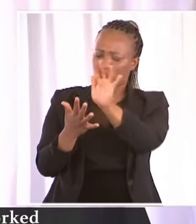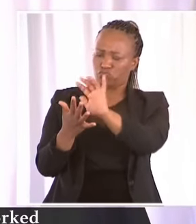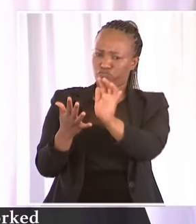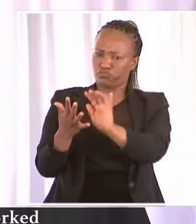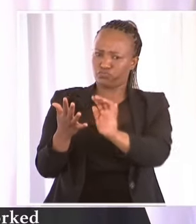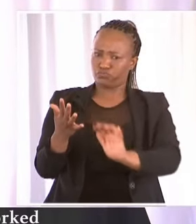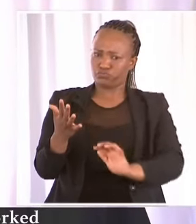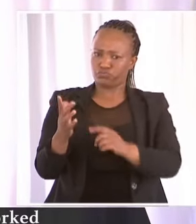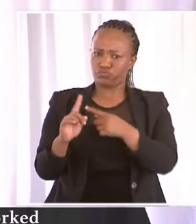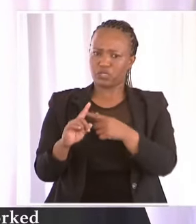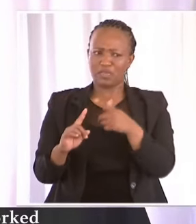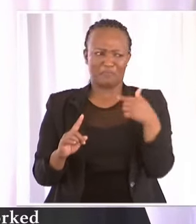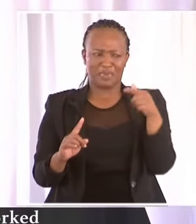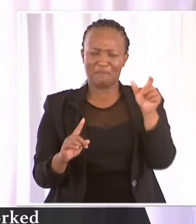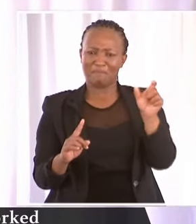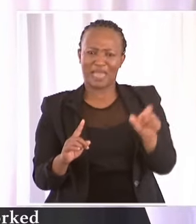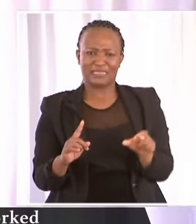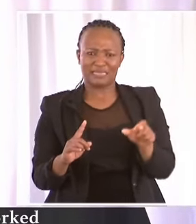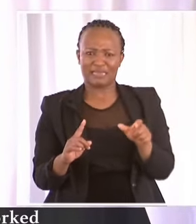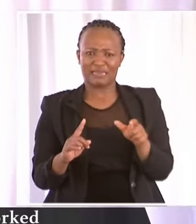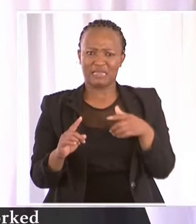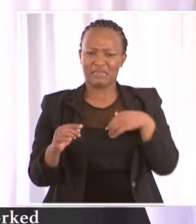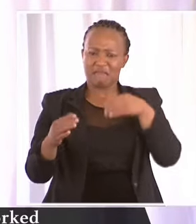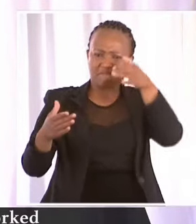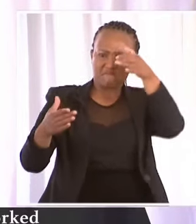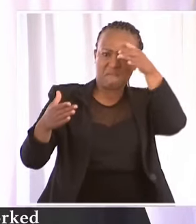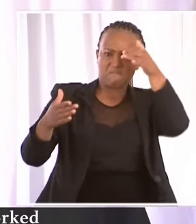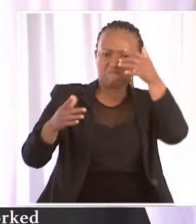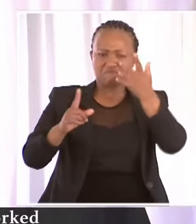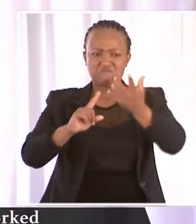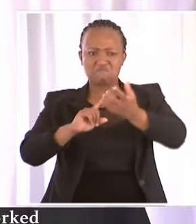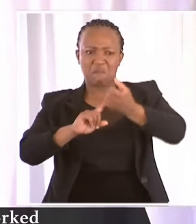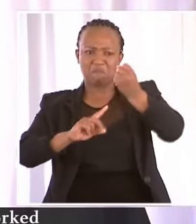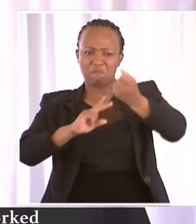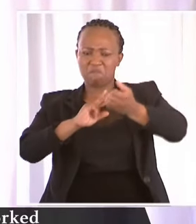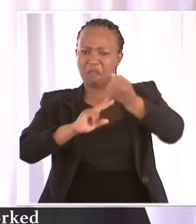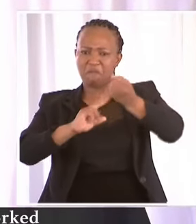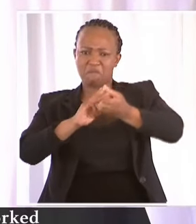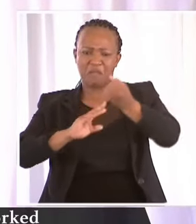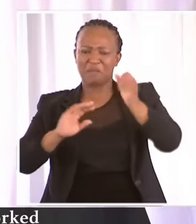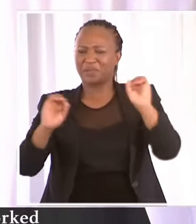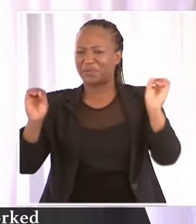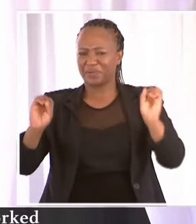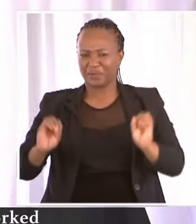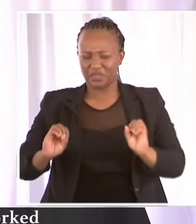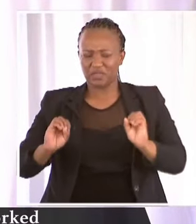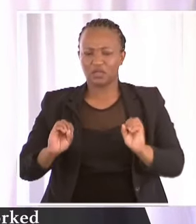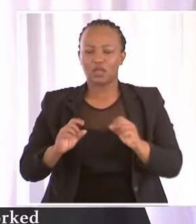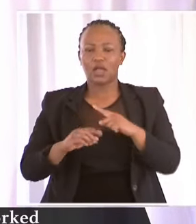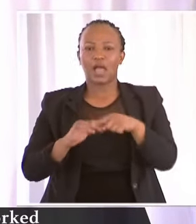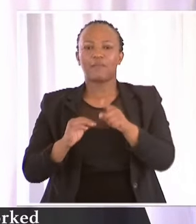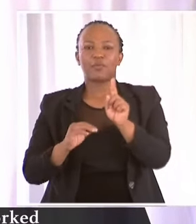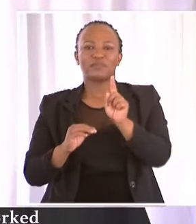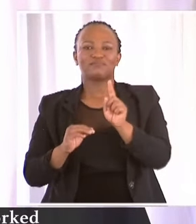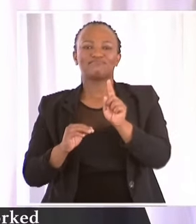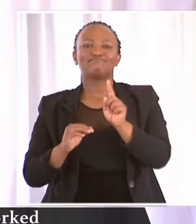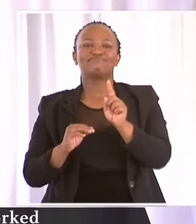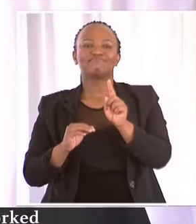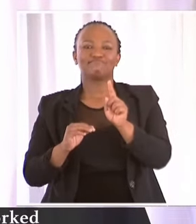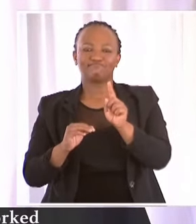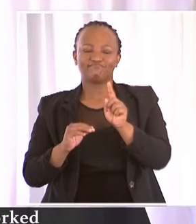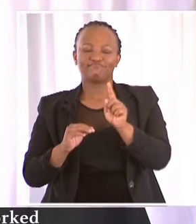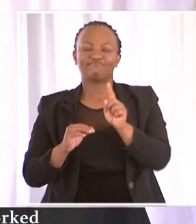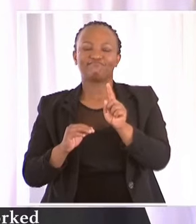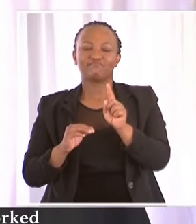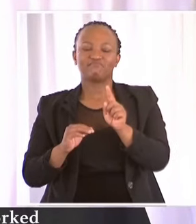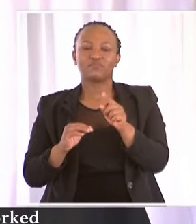much about an individual and their exploits than it is about charting